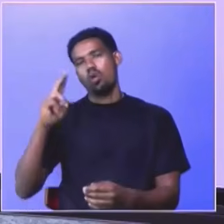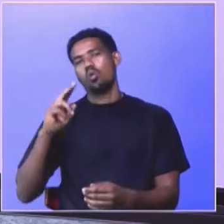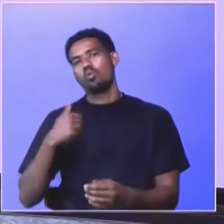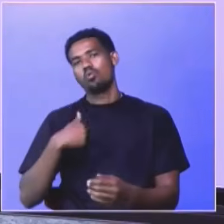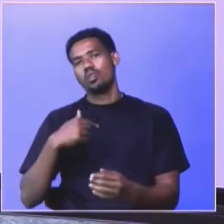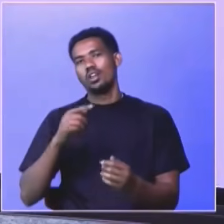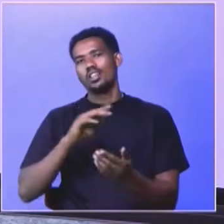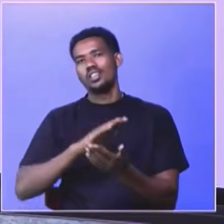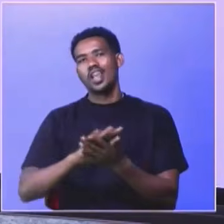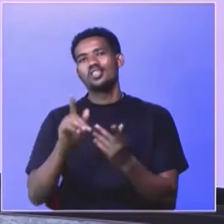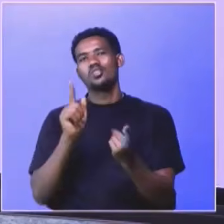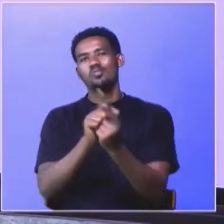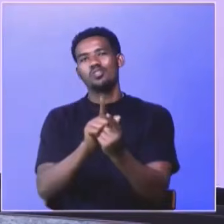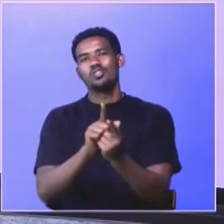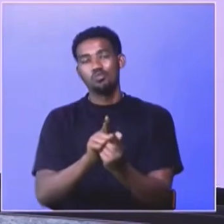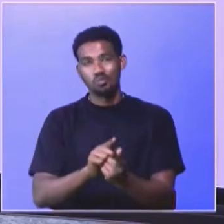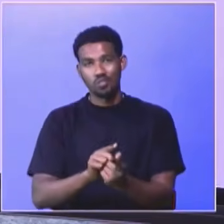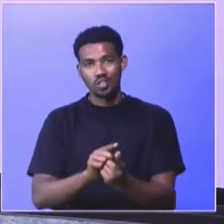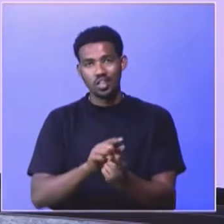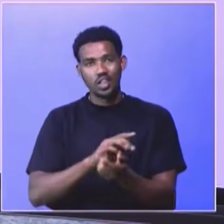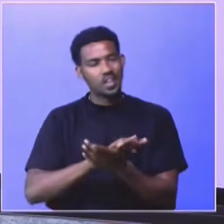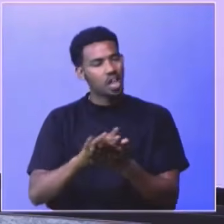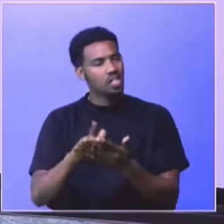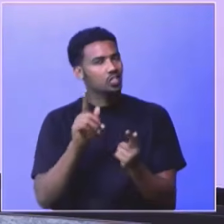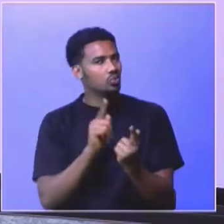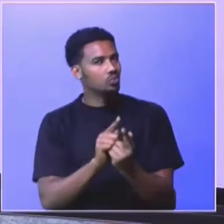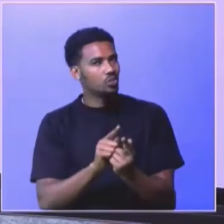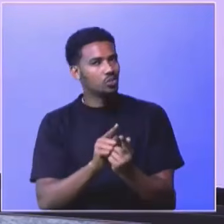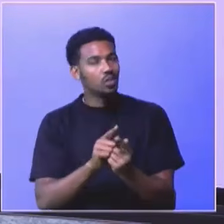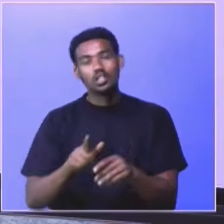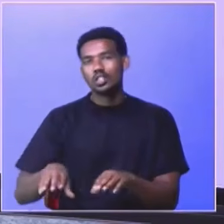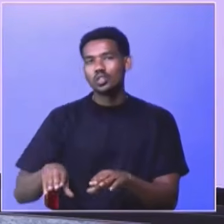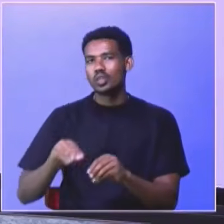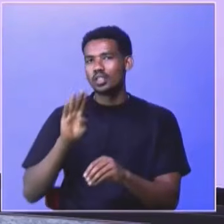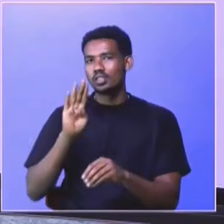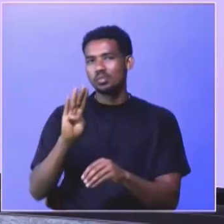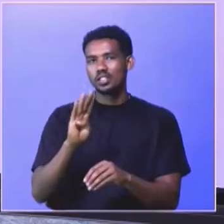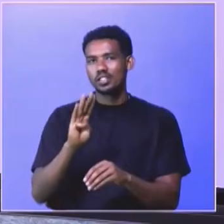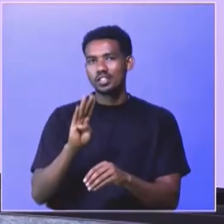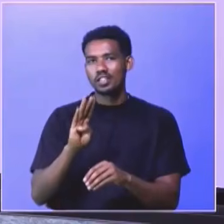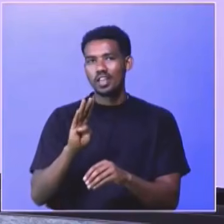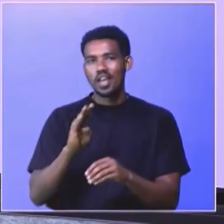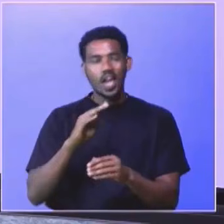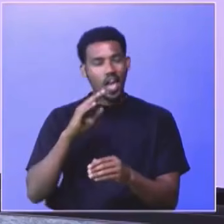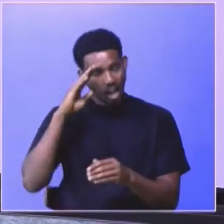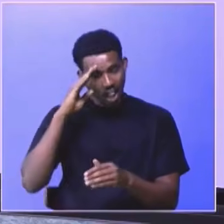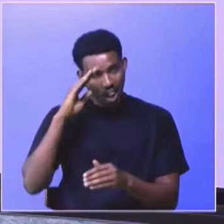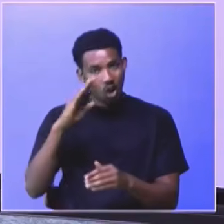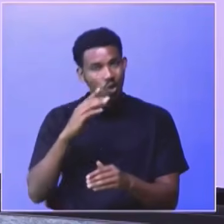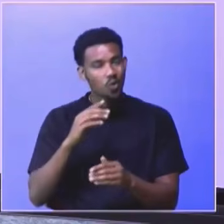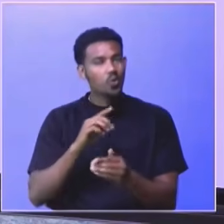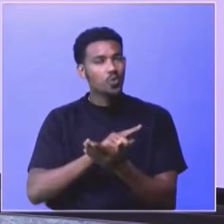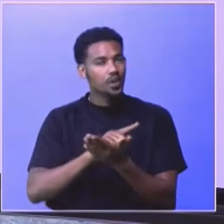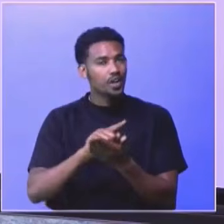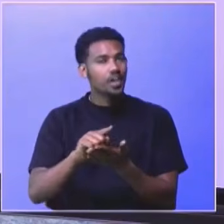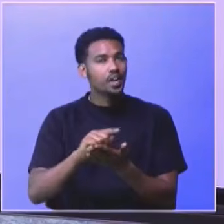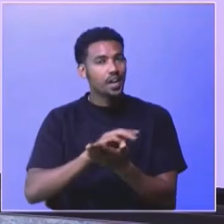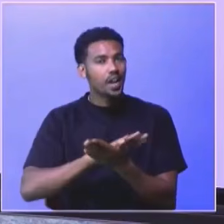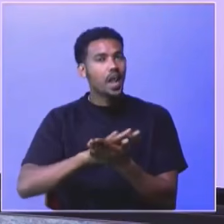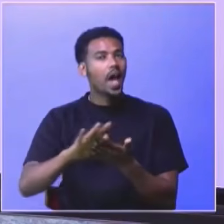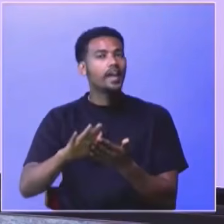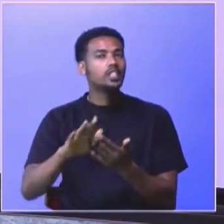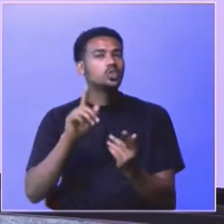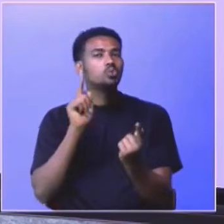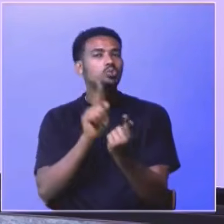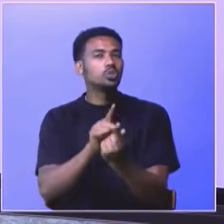nice to meet you. Hello, nice to meet you. The student B can say, hello, nice to meet you too.